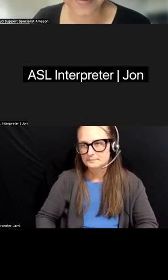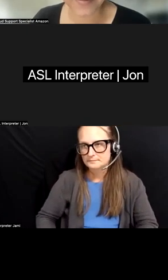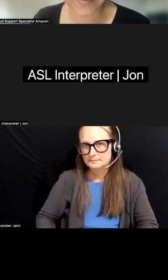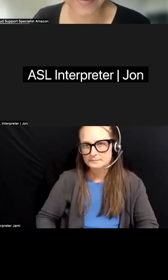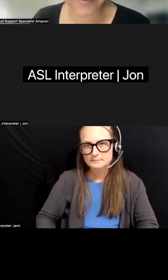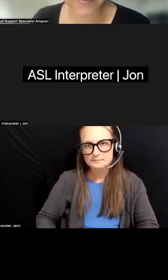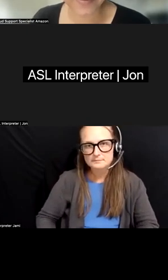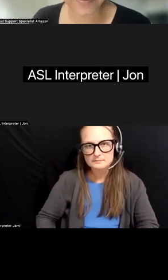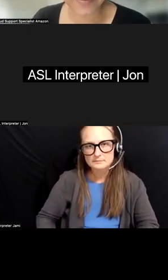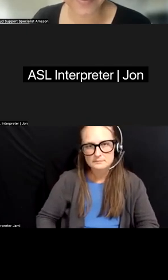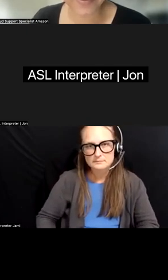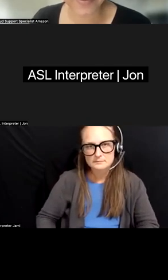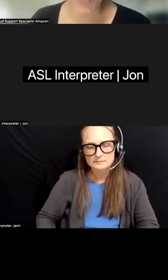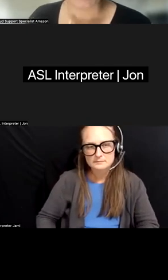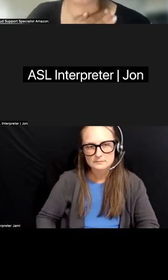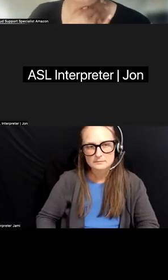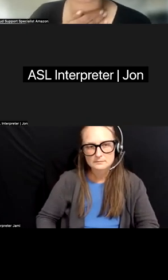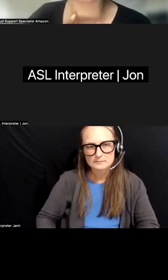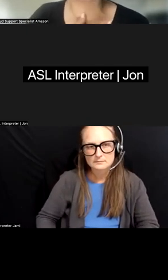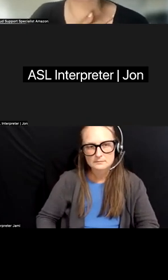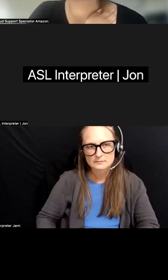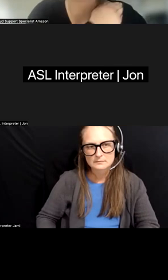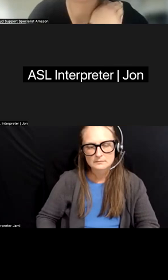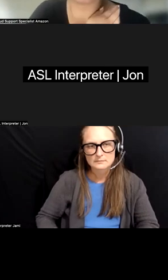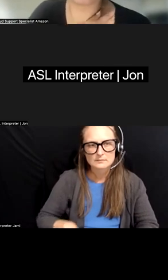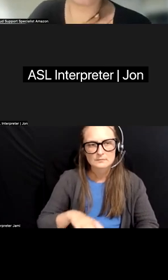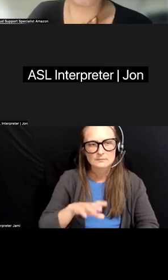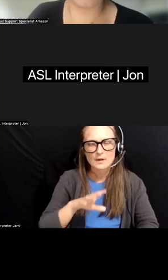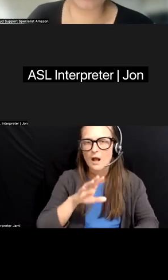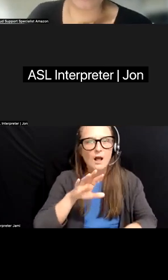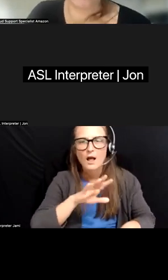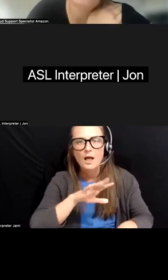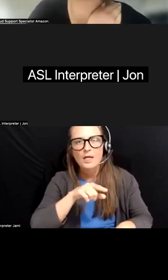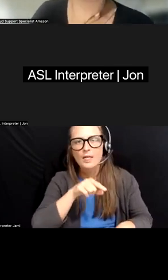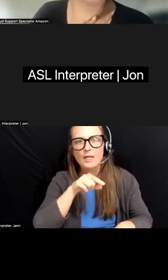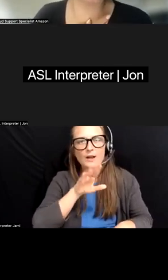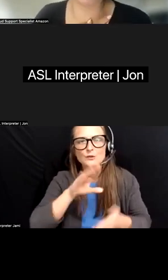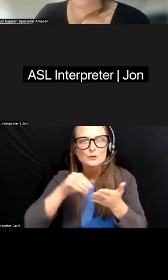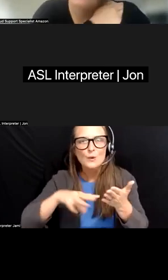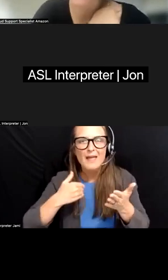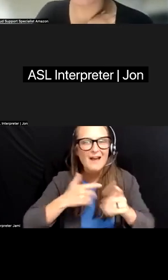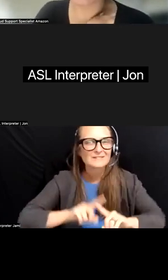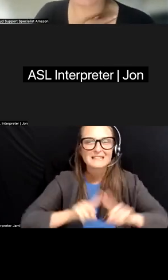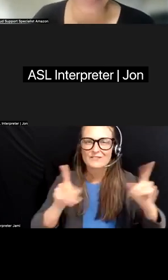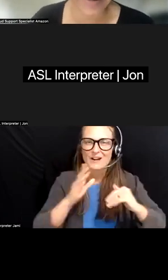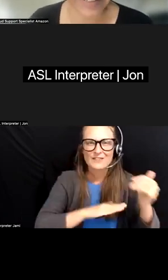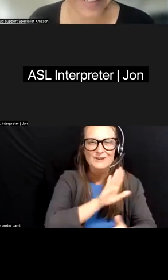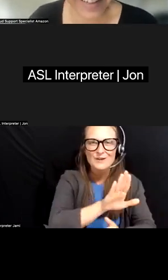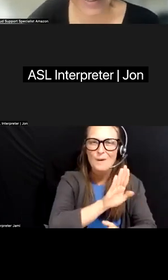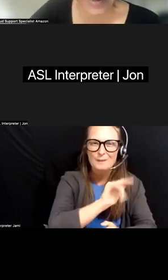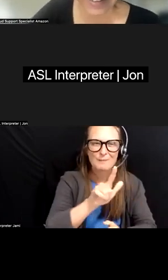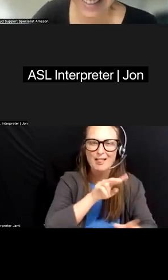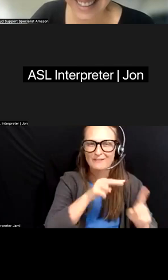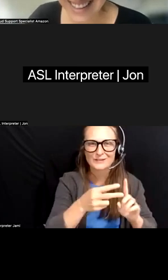the way you get to it, I usually there's my they have a completely different view, Bill, than you do. Okay, all right. Have a different